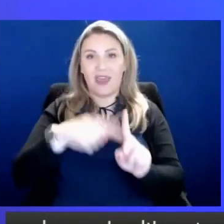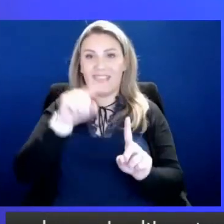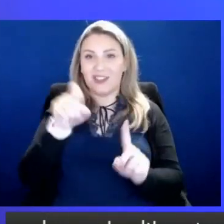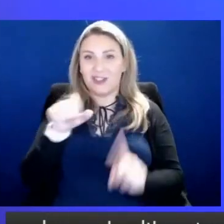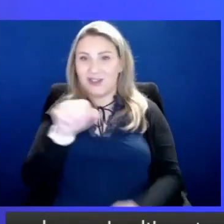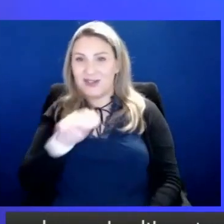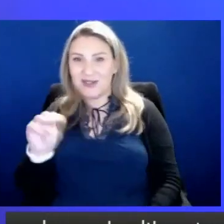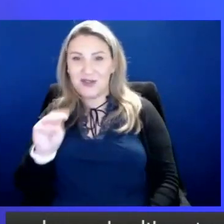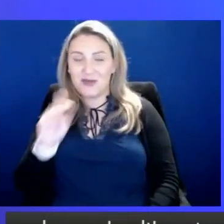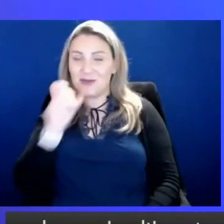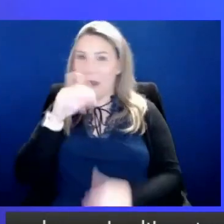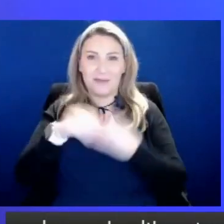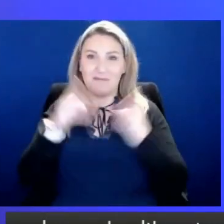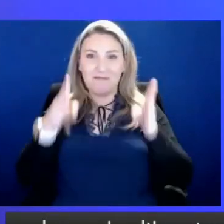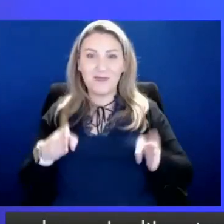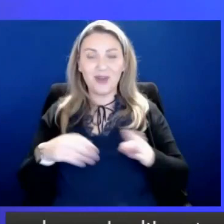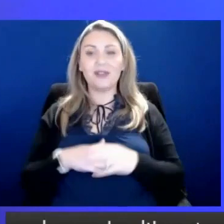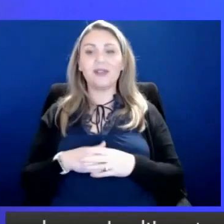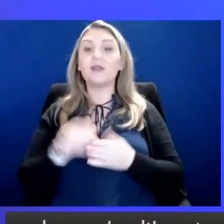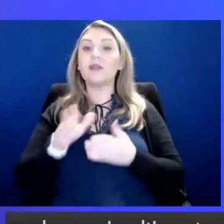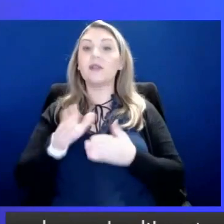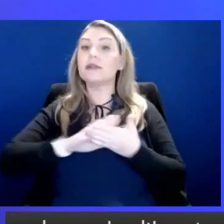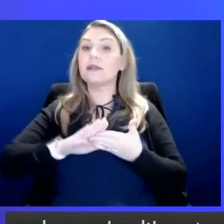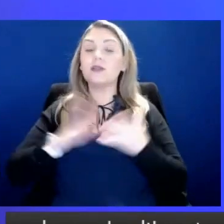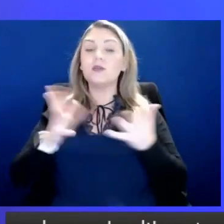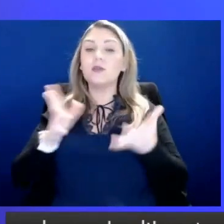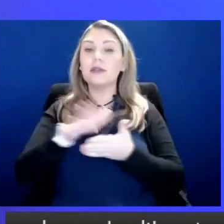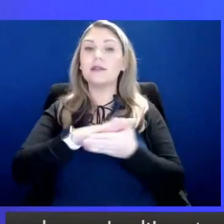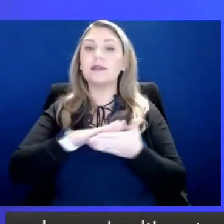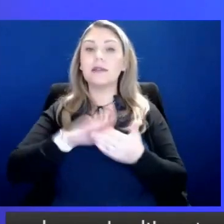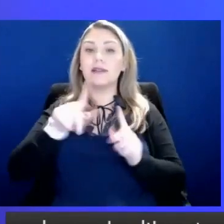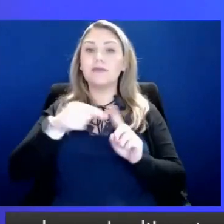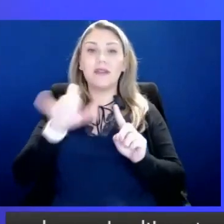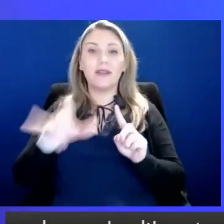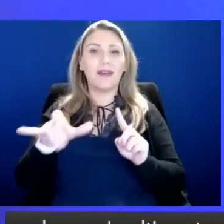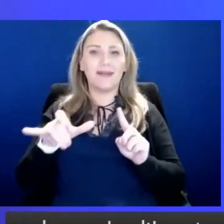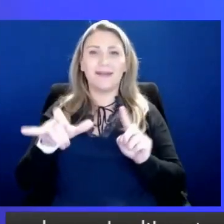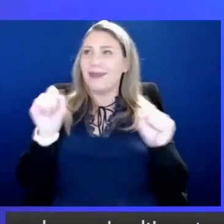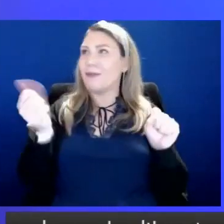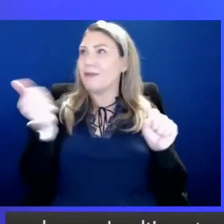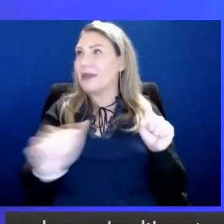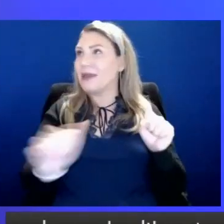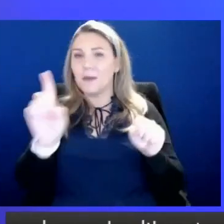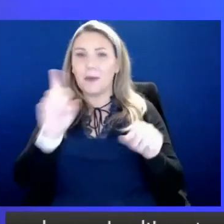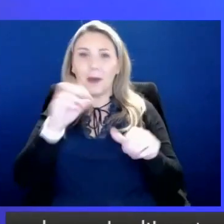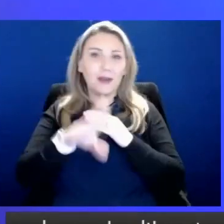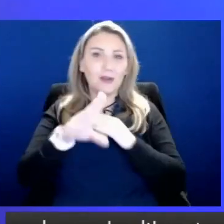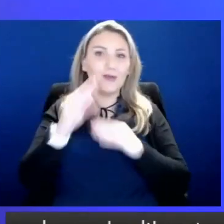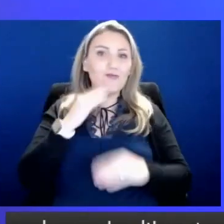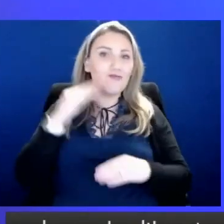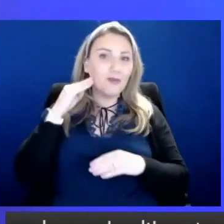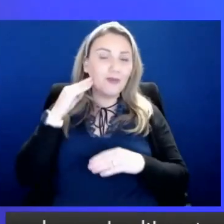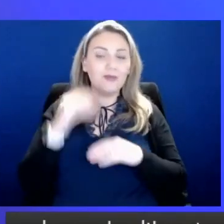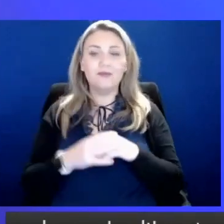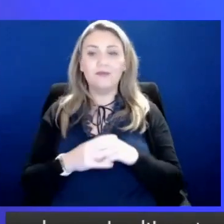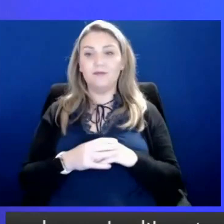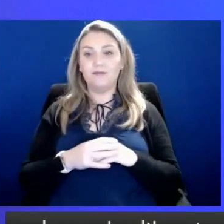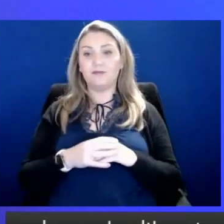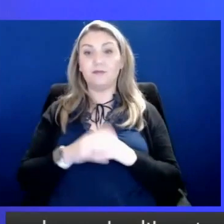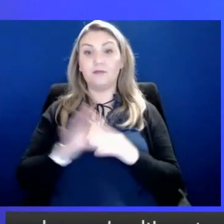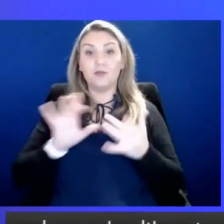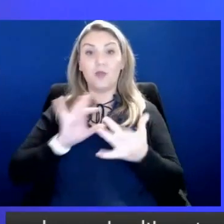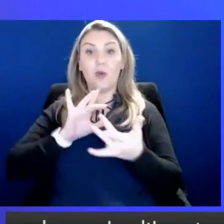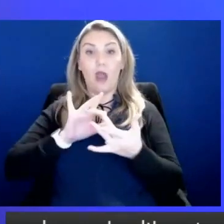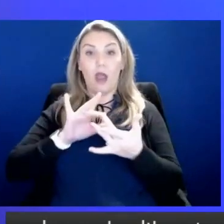but we're not. The nice thing about Zoom is that you can be anywhere. You can be in your home. And so to contact us, I think